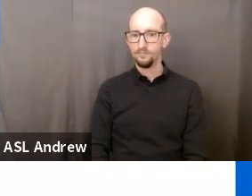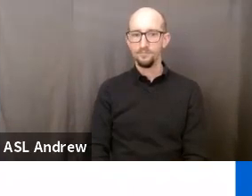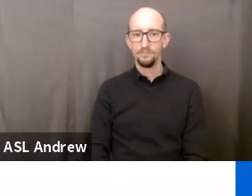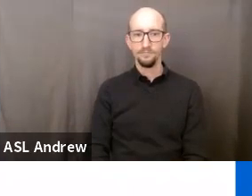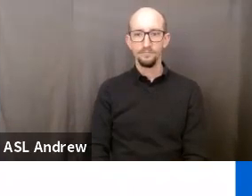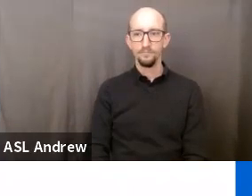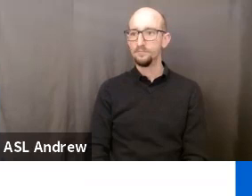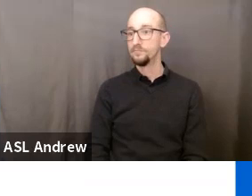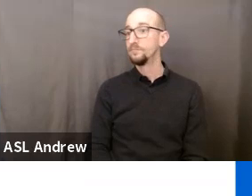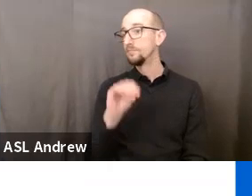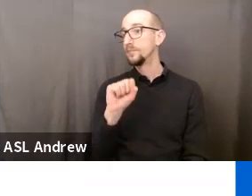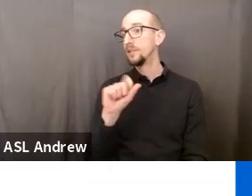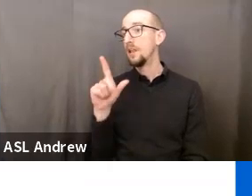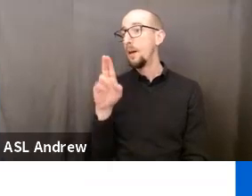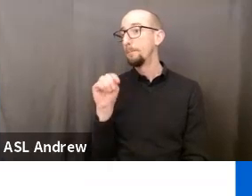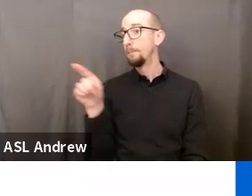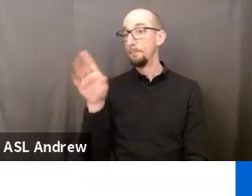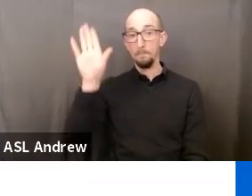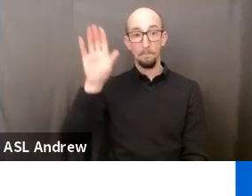Ms. Lum?